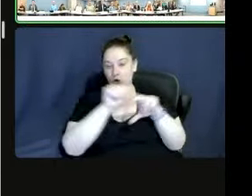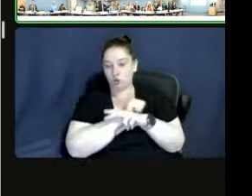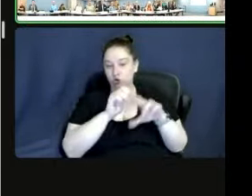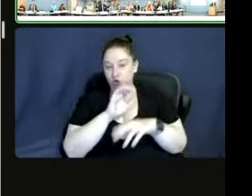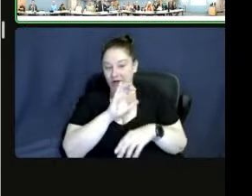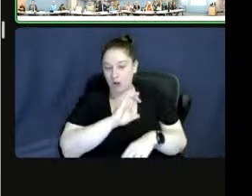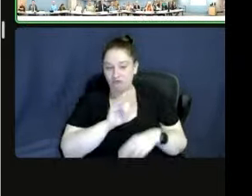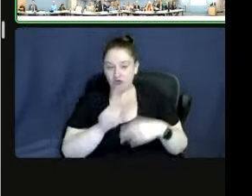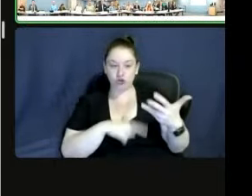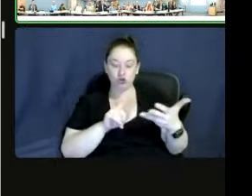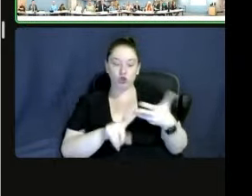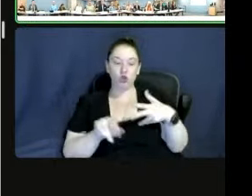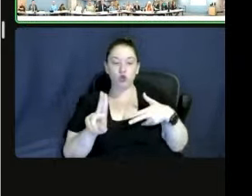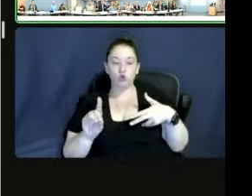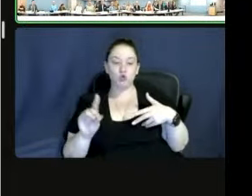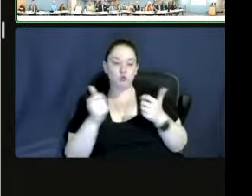the